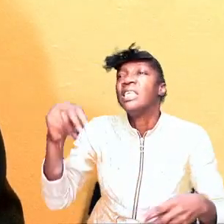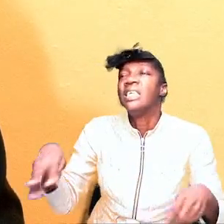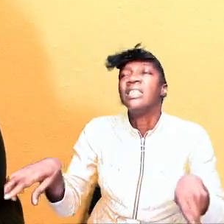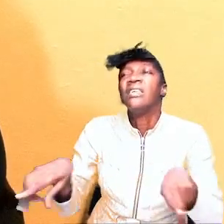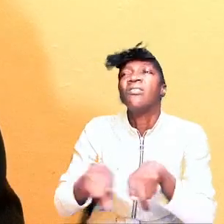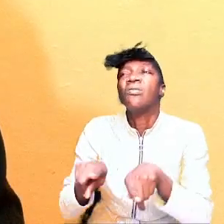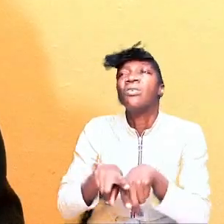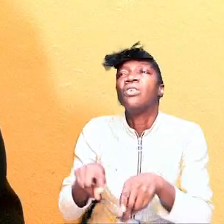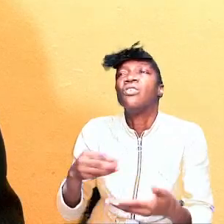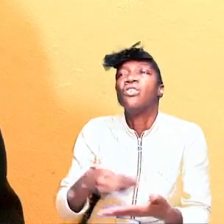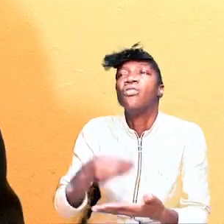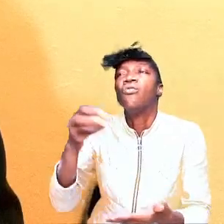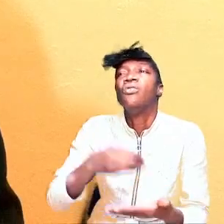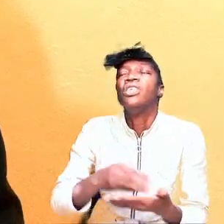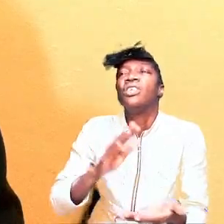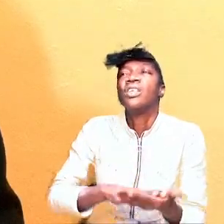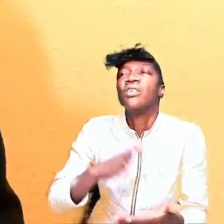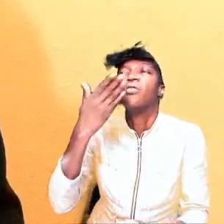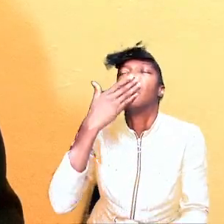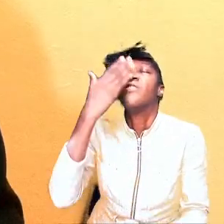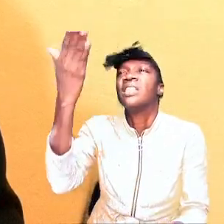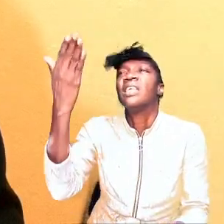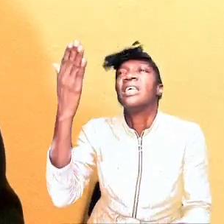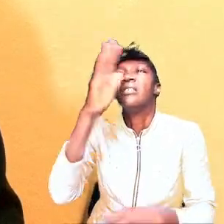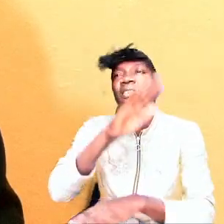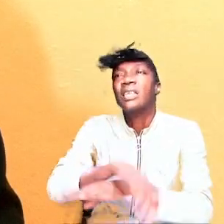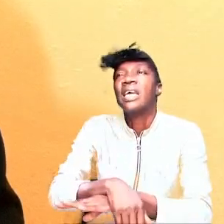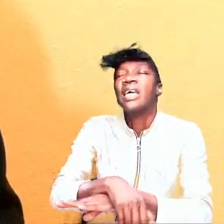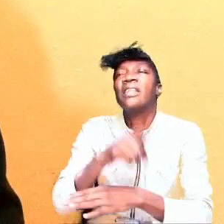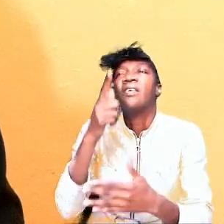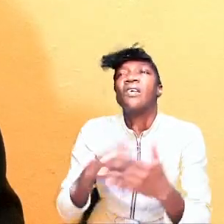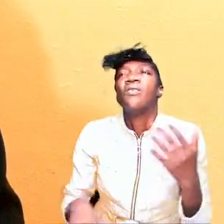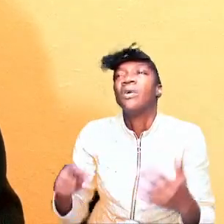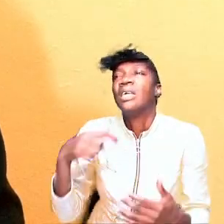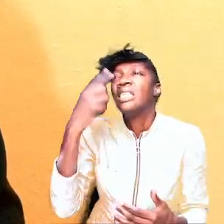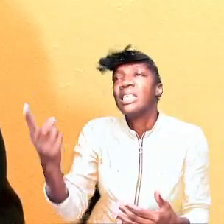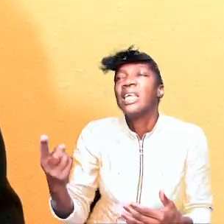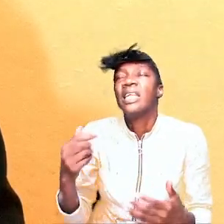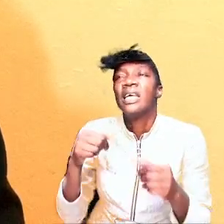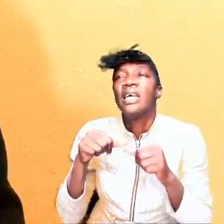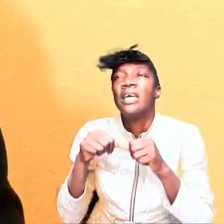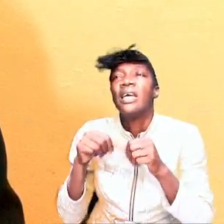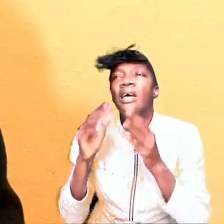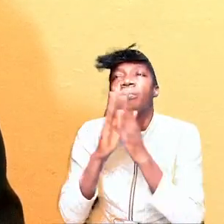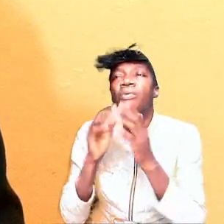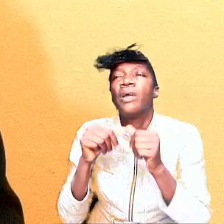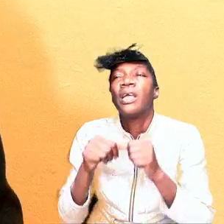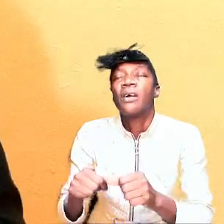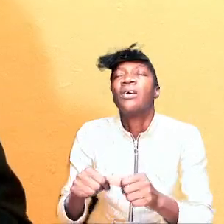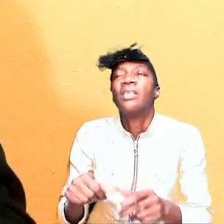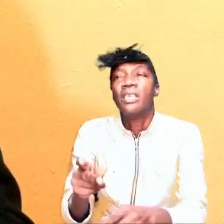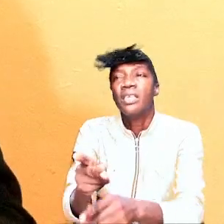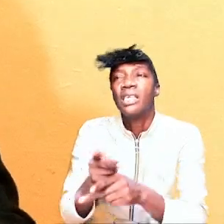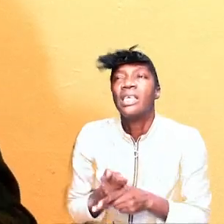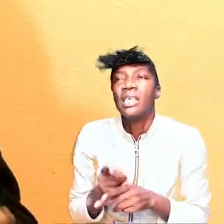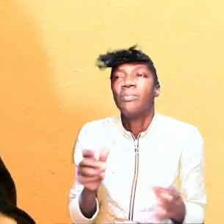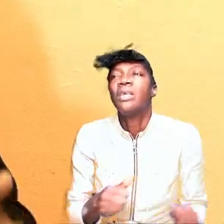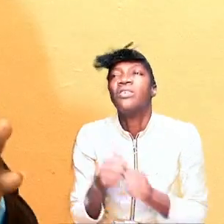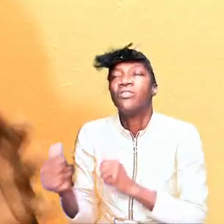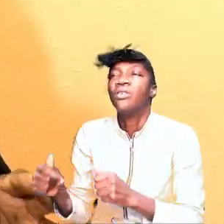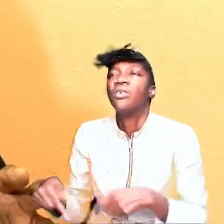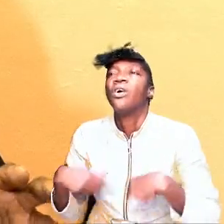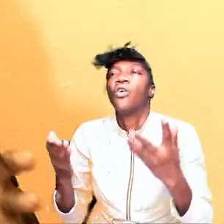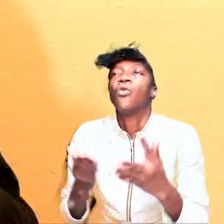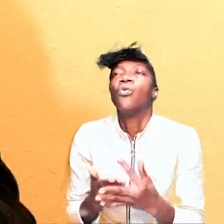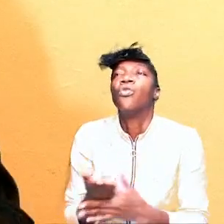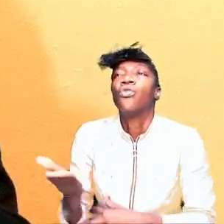in glory. We give you thanks tonight for what was said. Pray that you'll continue to keep us and strengthen us as we go through the rest of